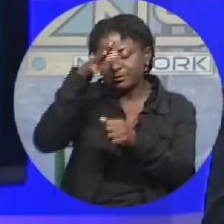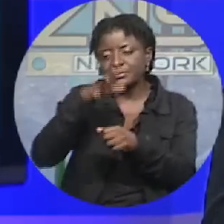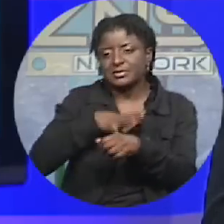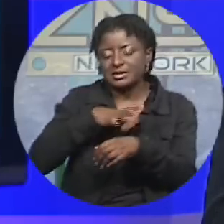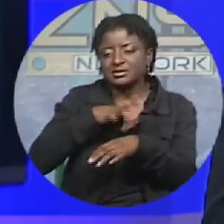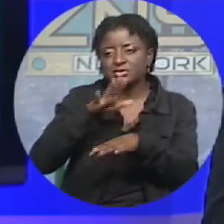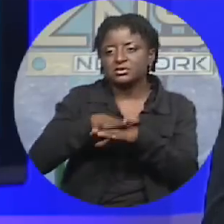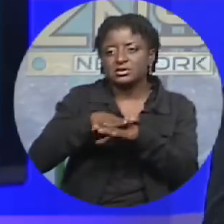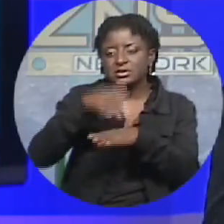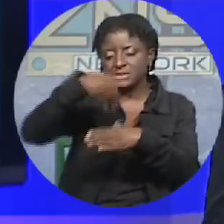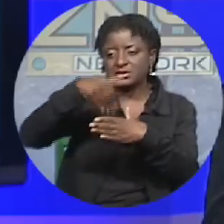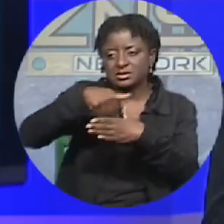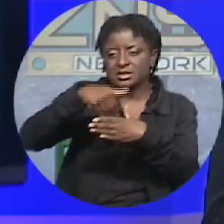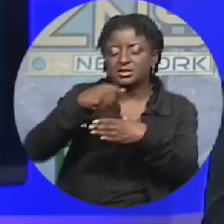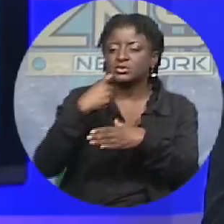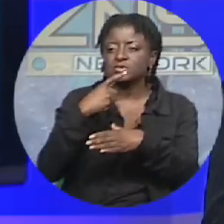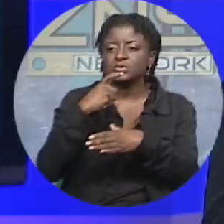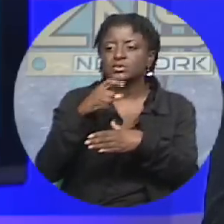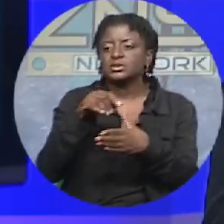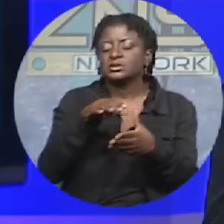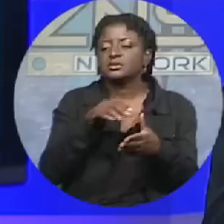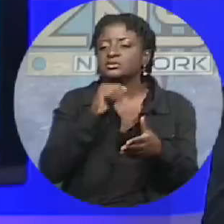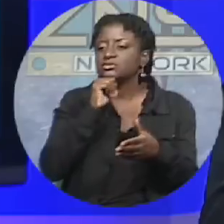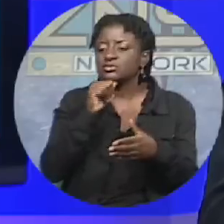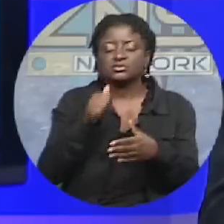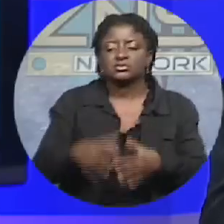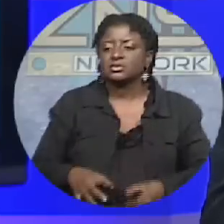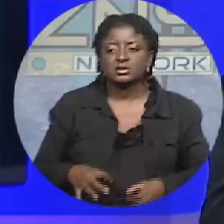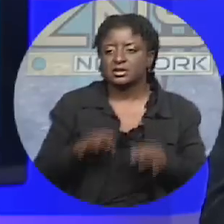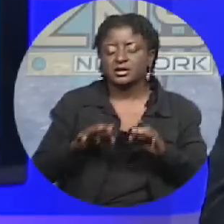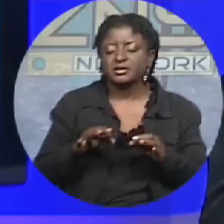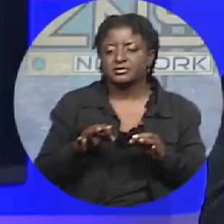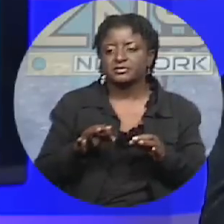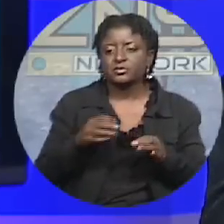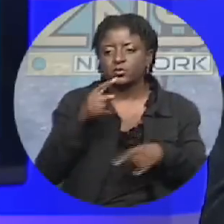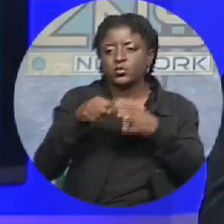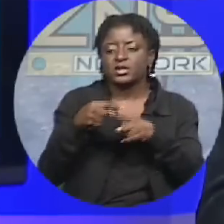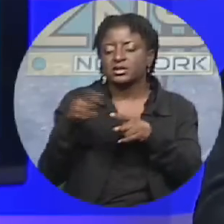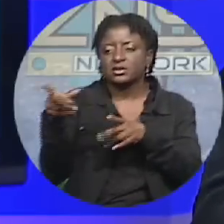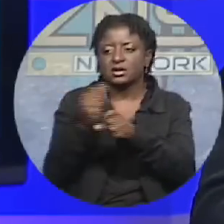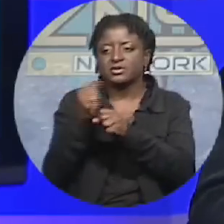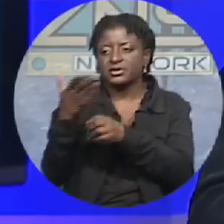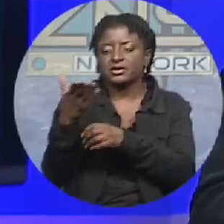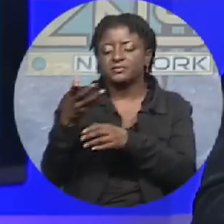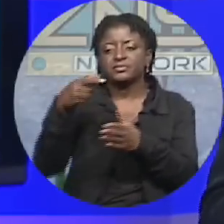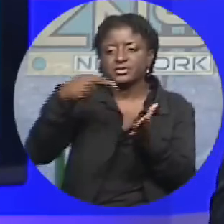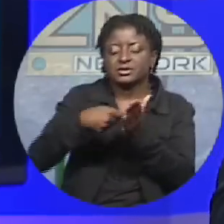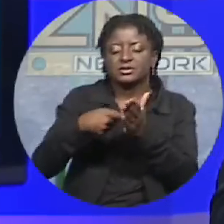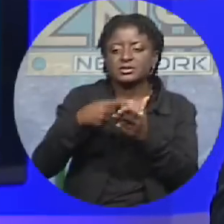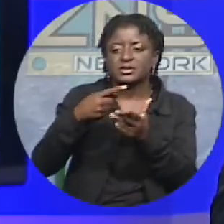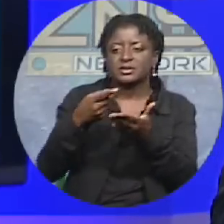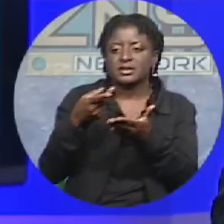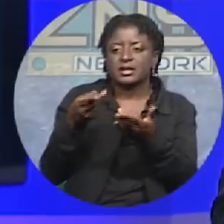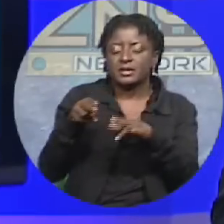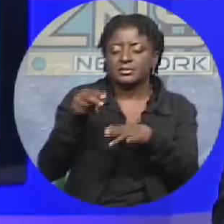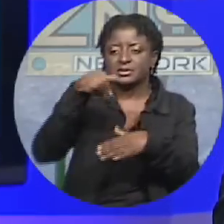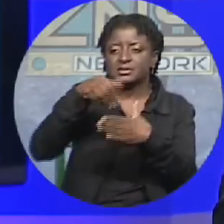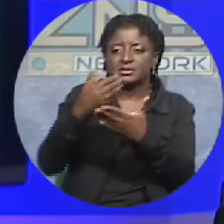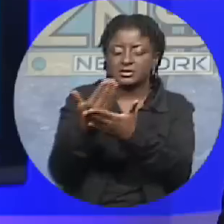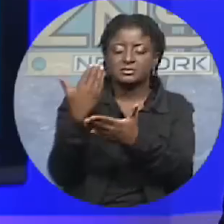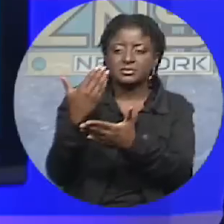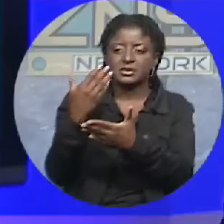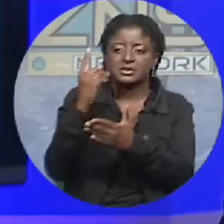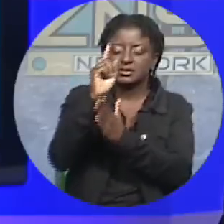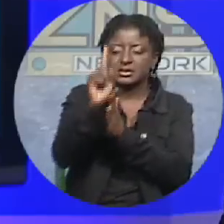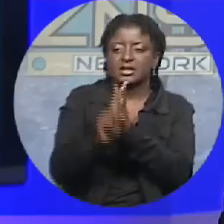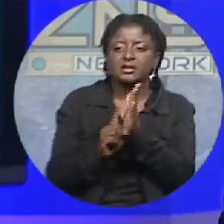was lifeless when he got there. Police are looking into this incident, which they say took place within the last hour. We'll continue to follow this story and